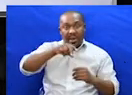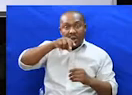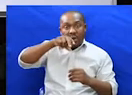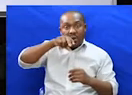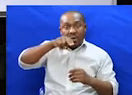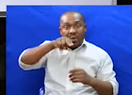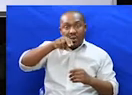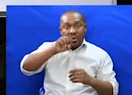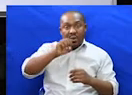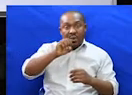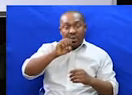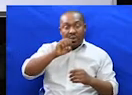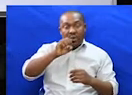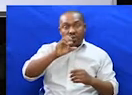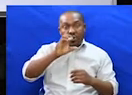chromosomes.